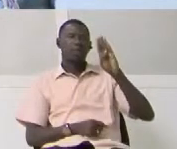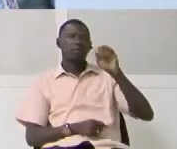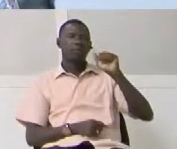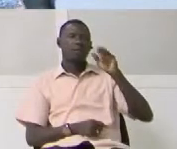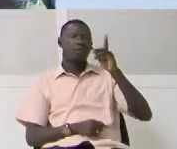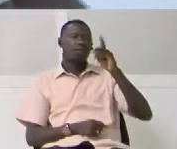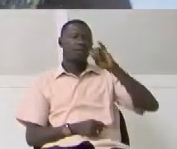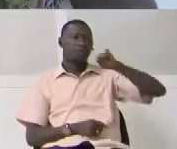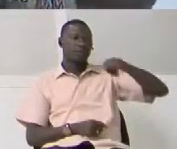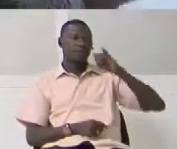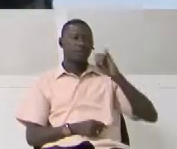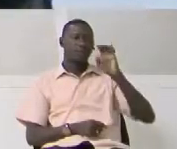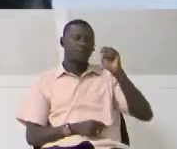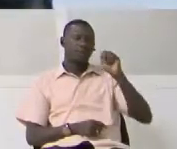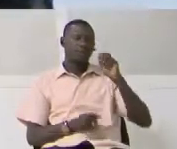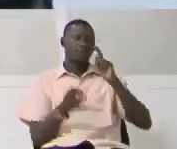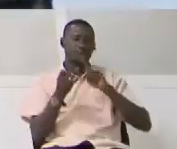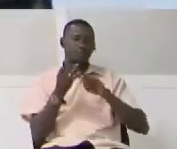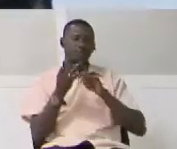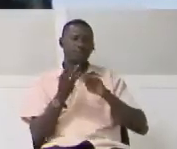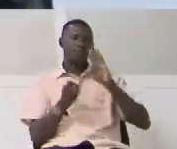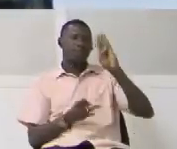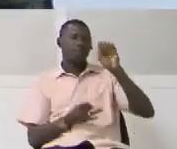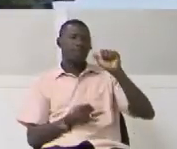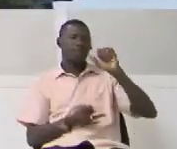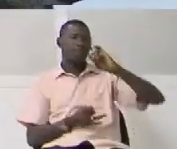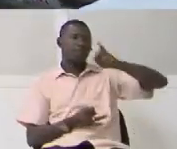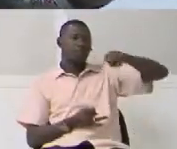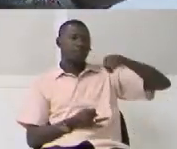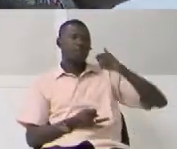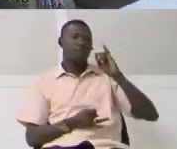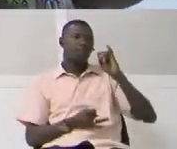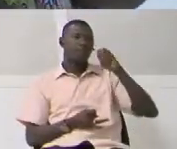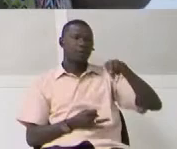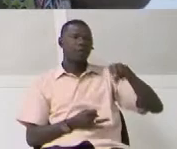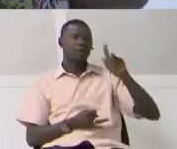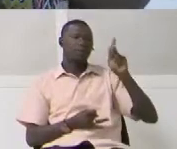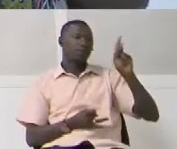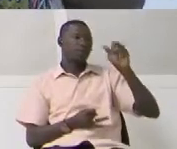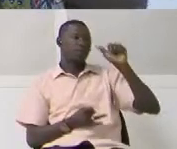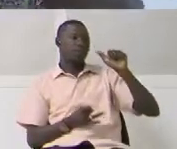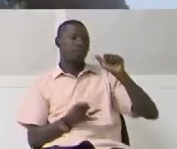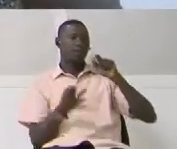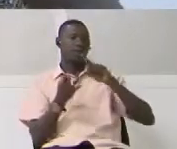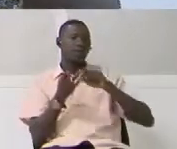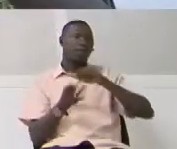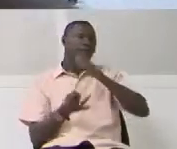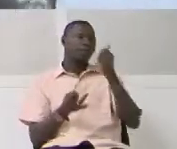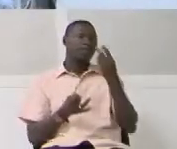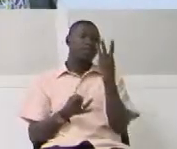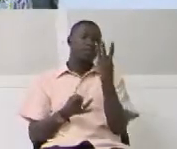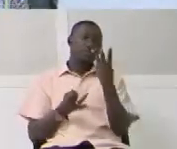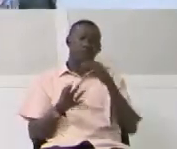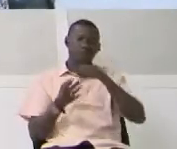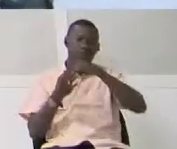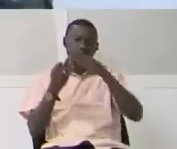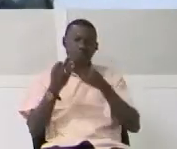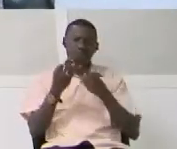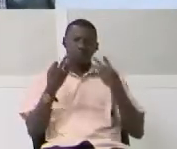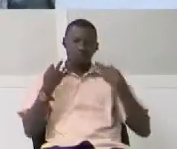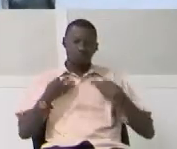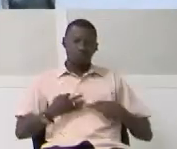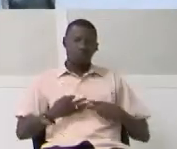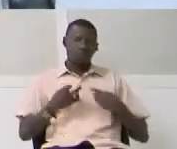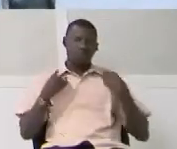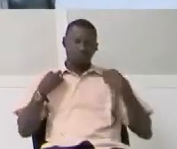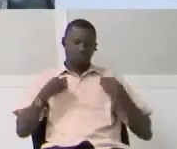ñaar ñeta ñu sol suit coat ba sen fara no sen amna ken ko amé xamé won na ko